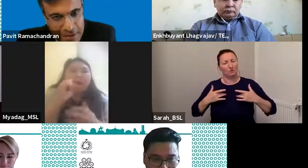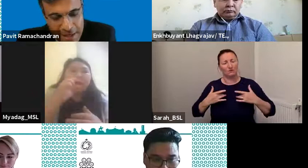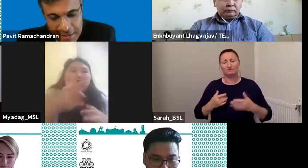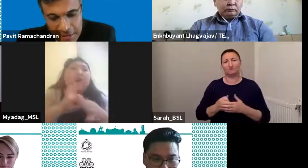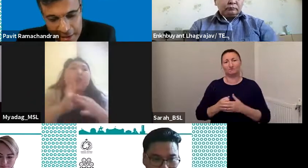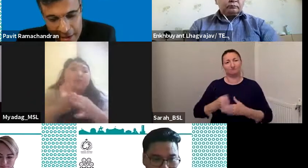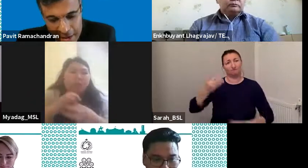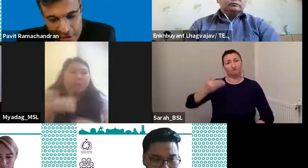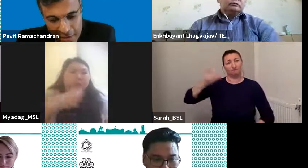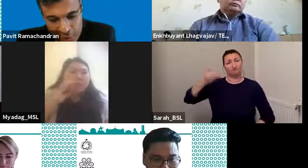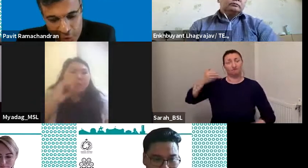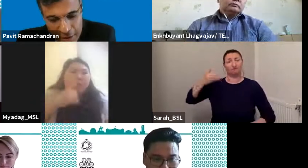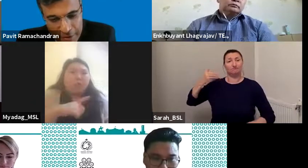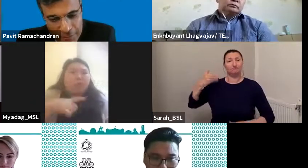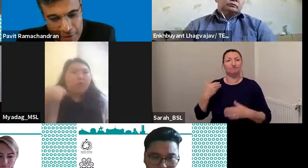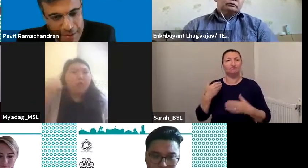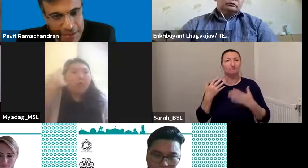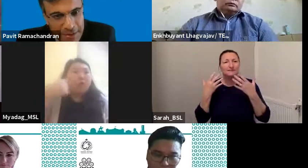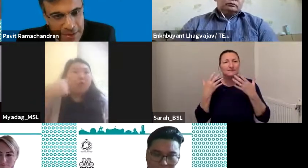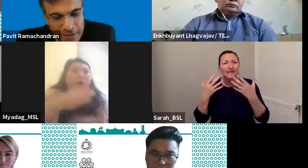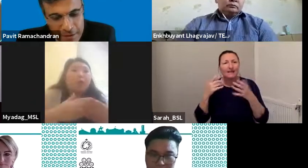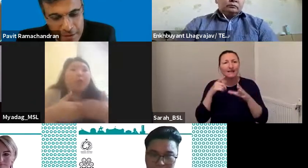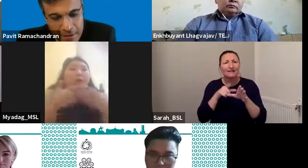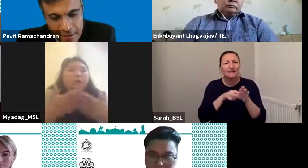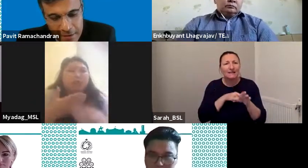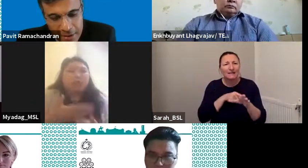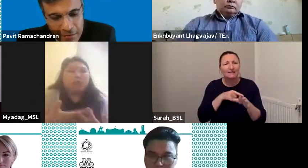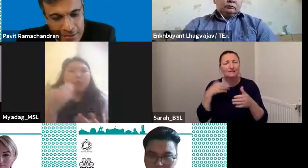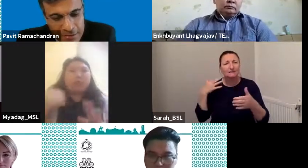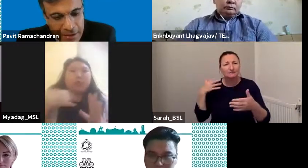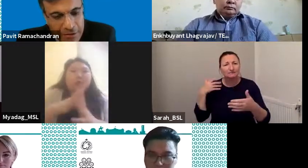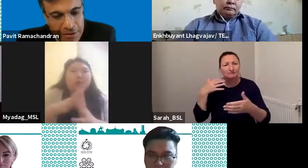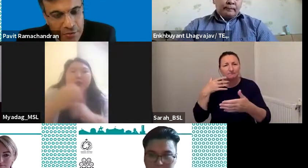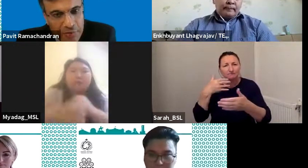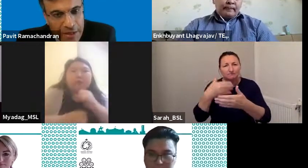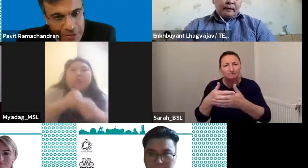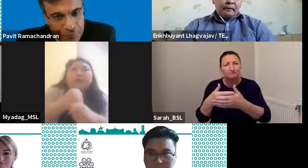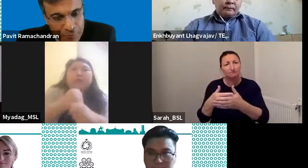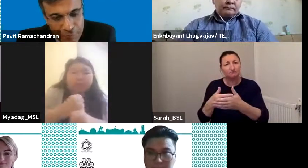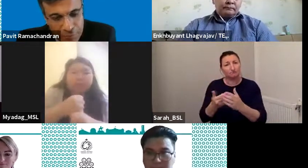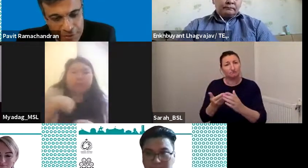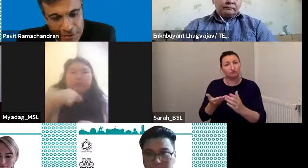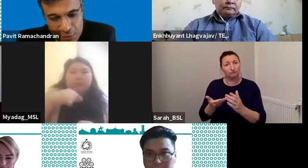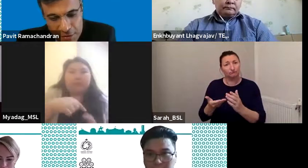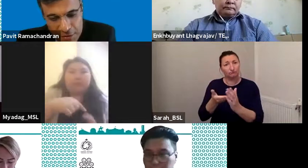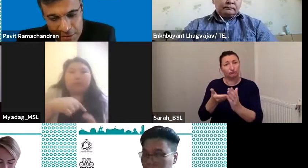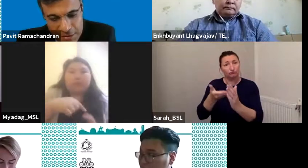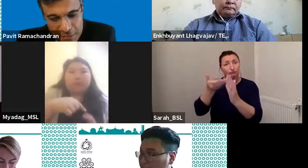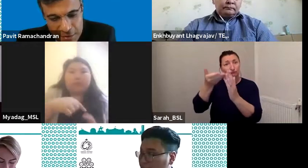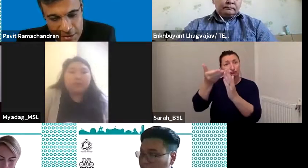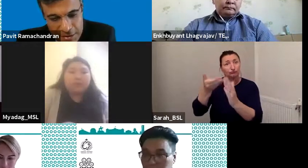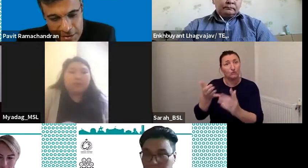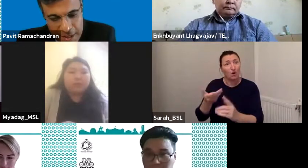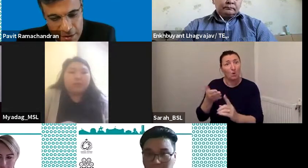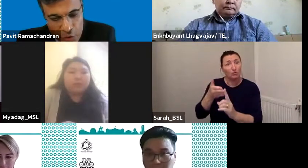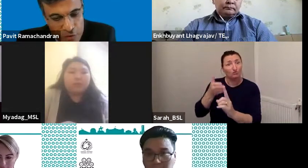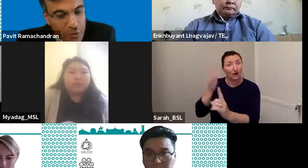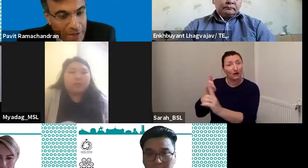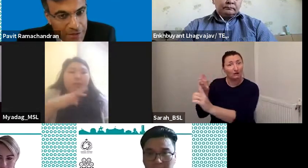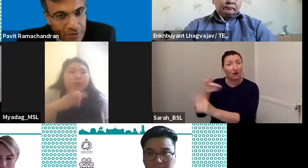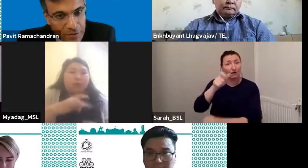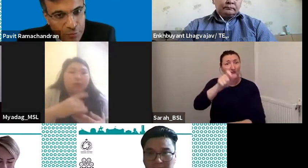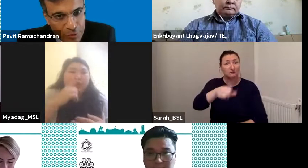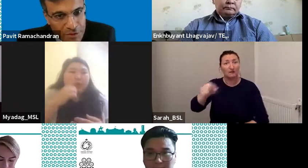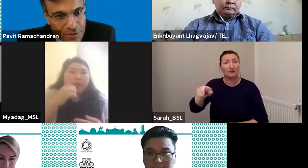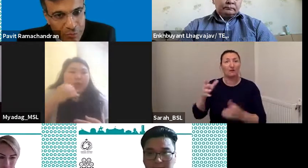both internationally and here in Mongolia, has seen increased recognition of the rights of persons with disabilities and a call